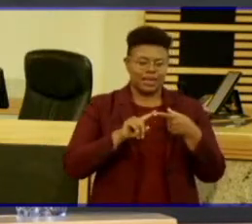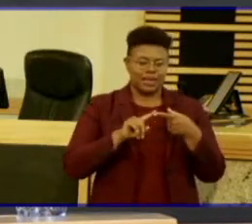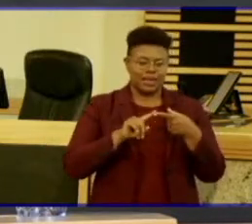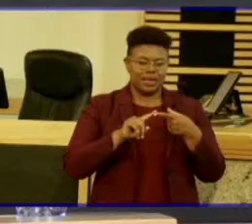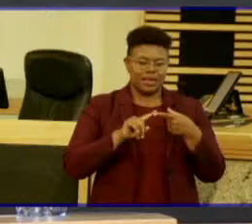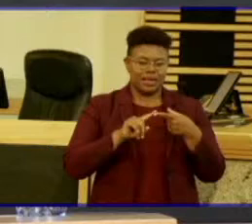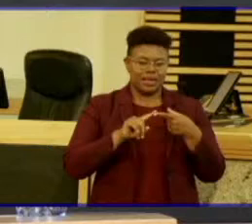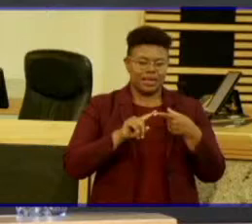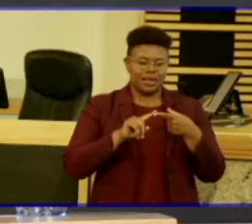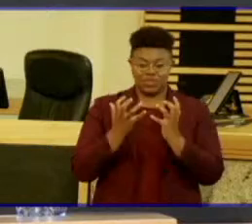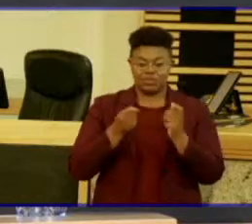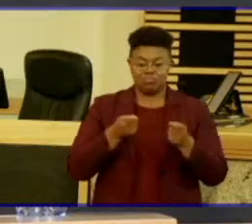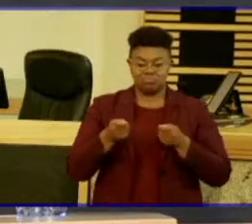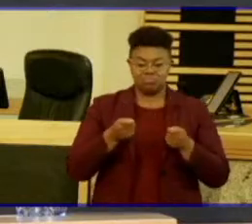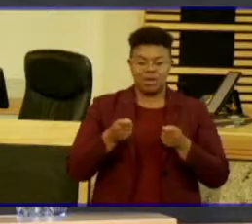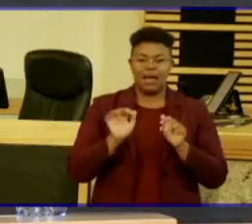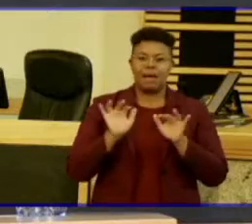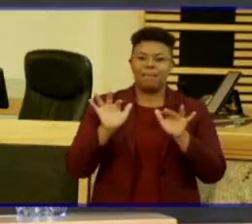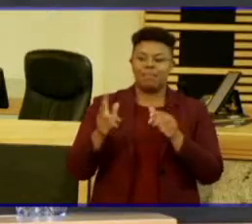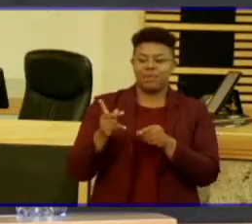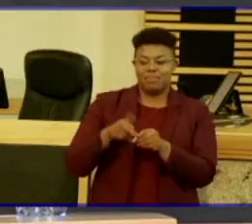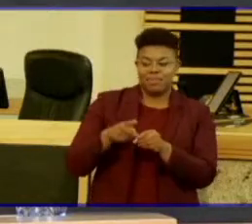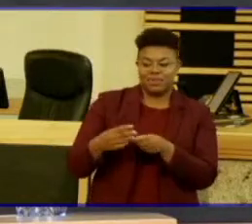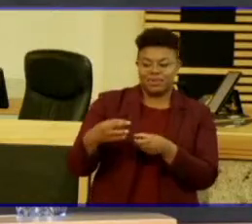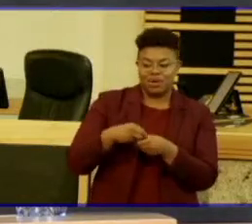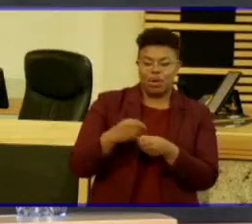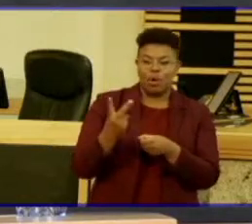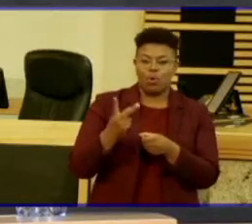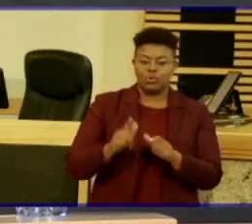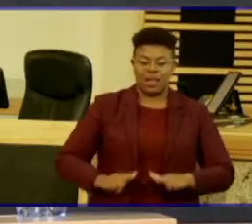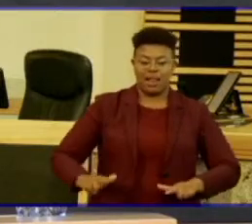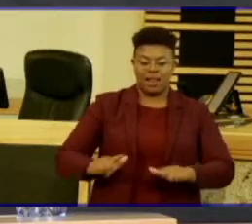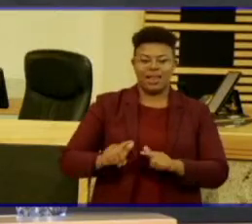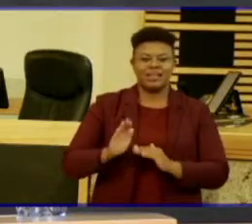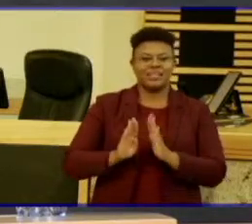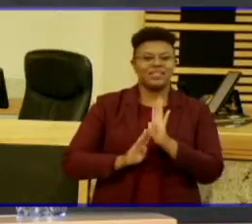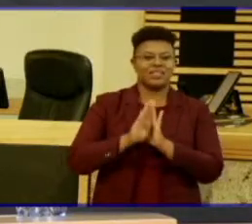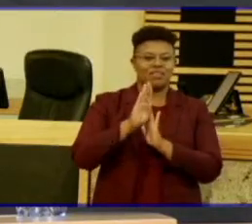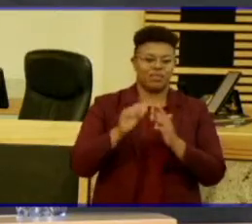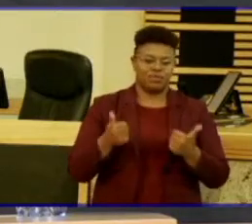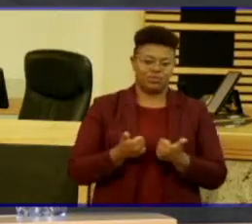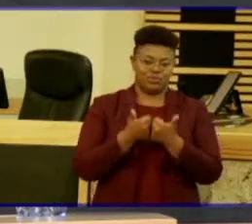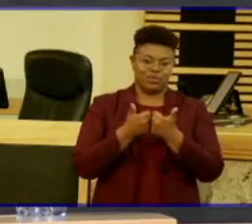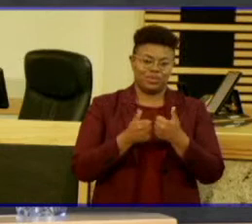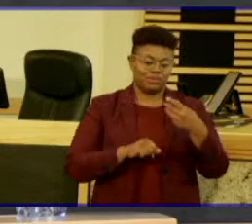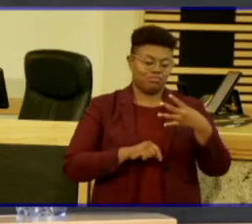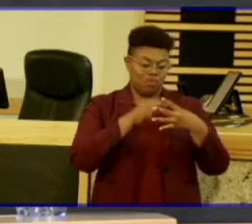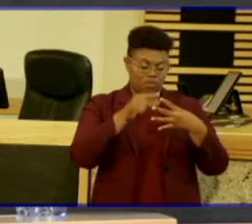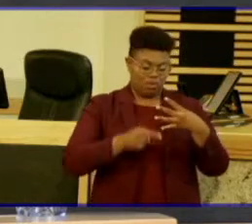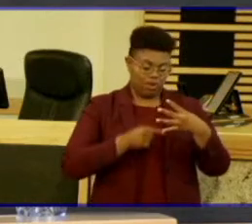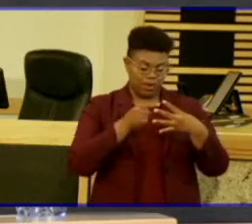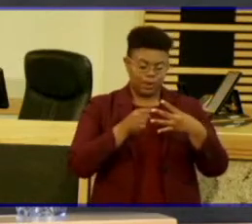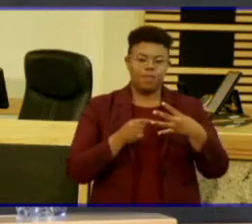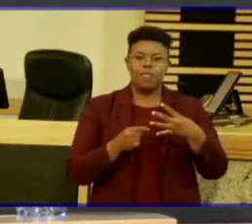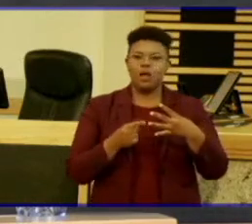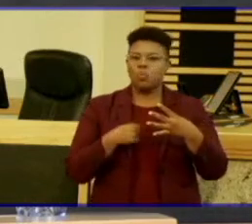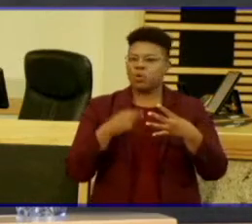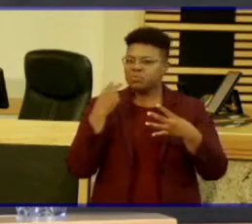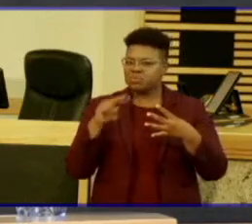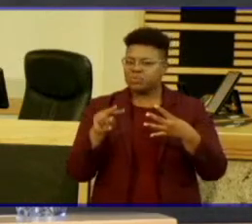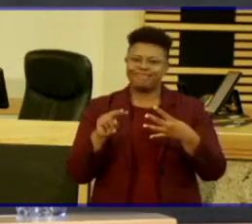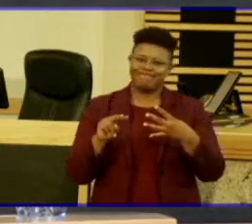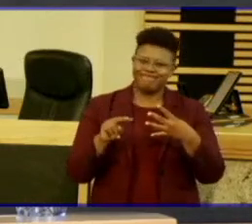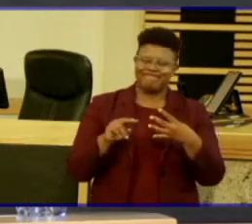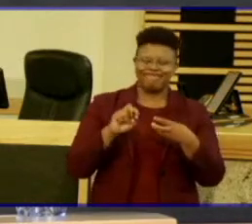financial management, public participation, and land development challenges. We have identified the source of some of